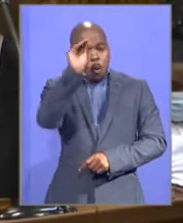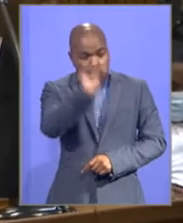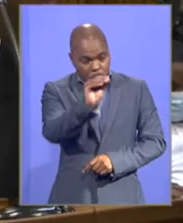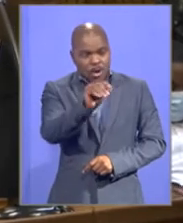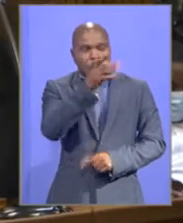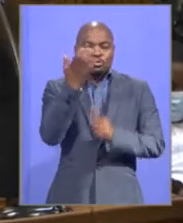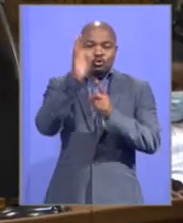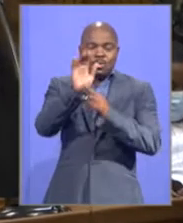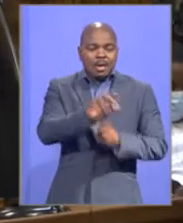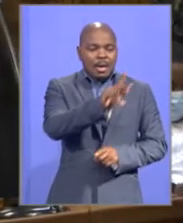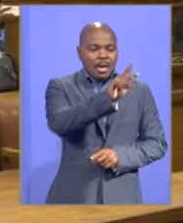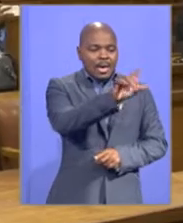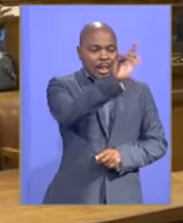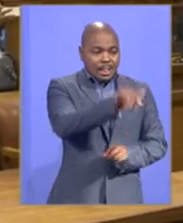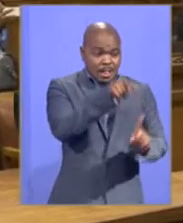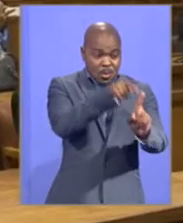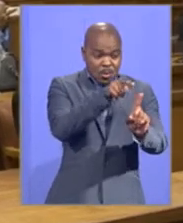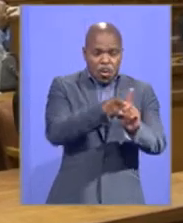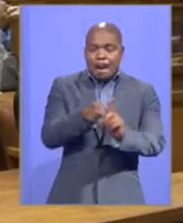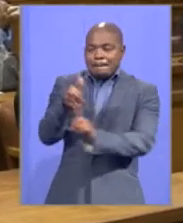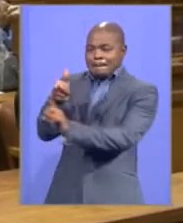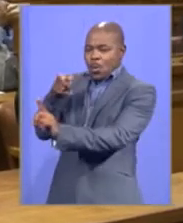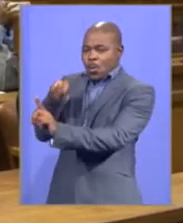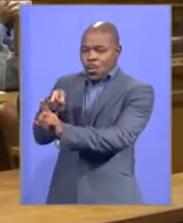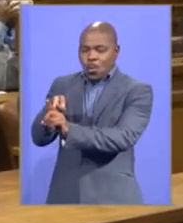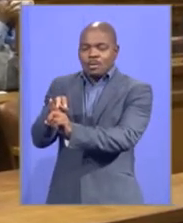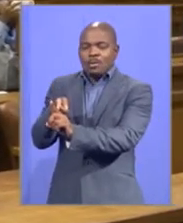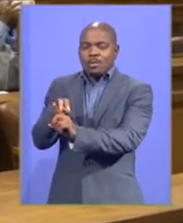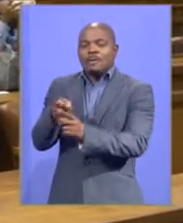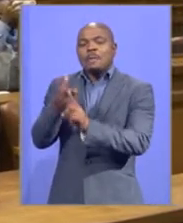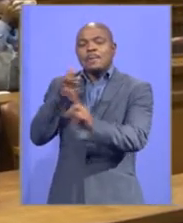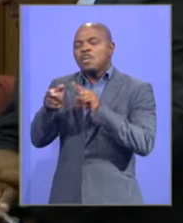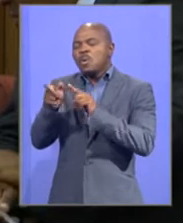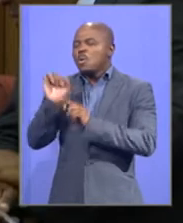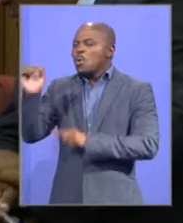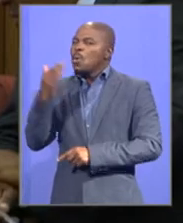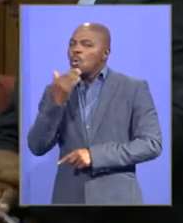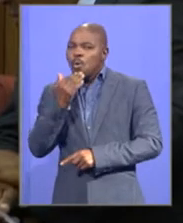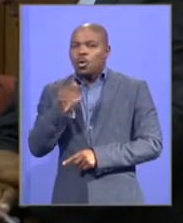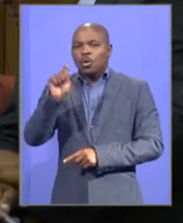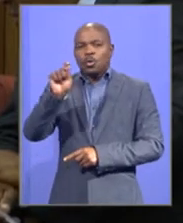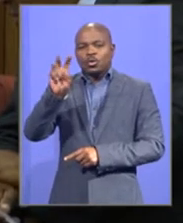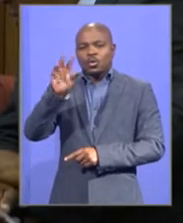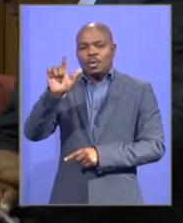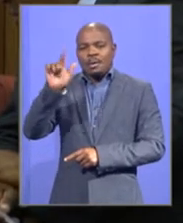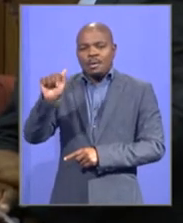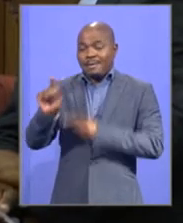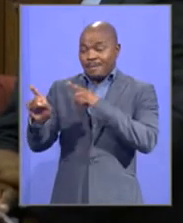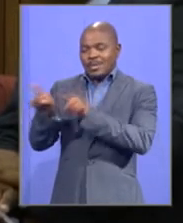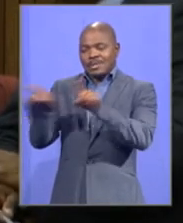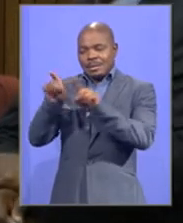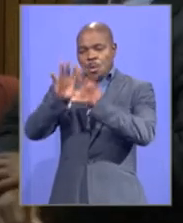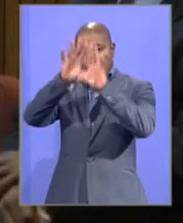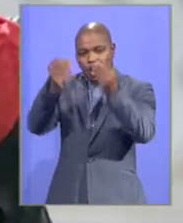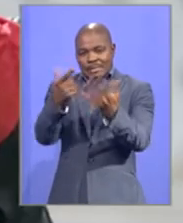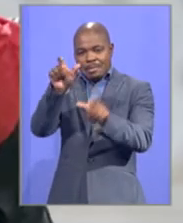gore Kelly Khumalo o bolaile Meiwa ka go mo thuntsha ka sethunya sa revolver sa ga Longe Twala. Twala ke mongwe wa batho ba le